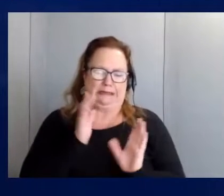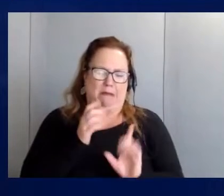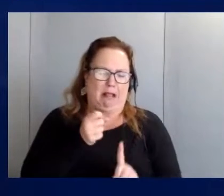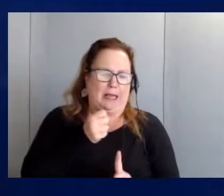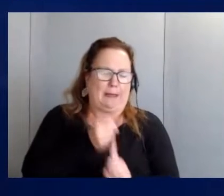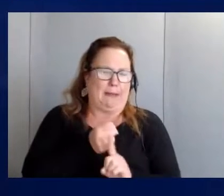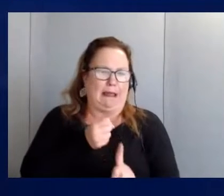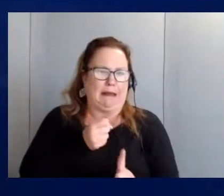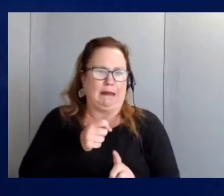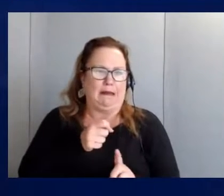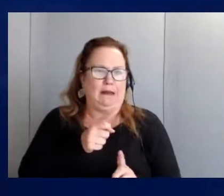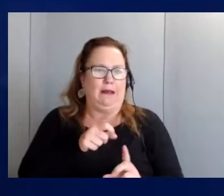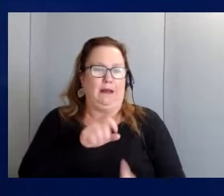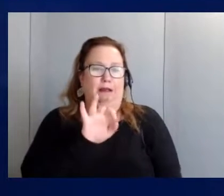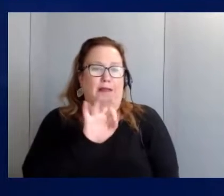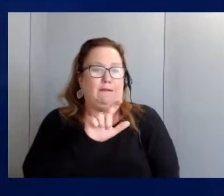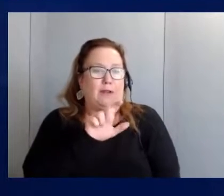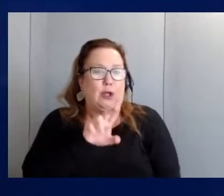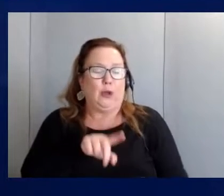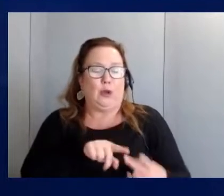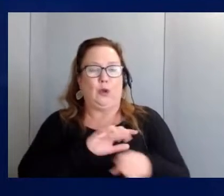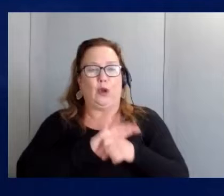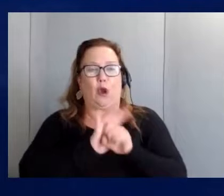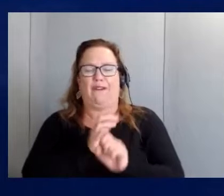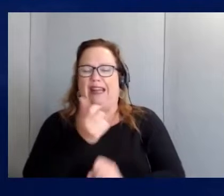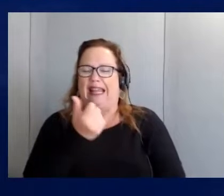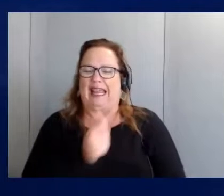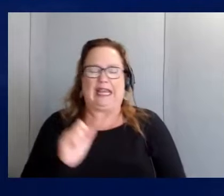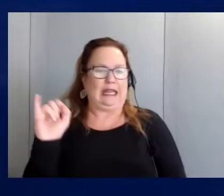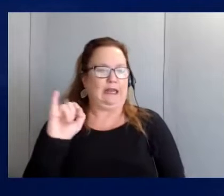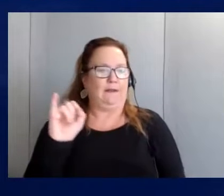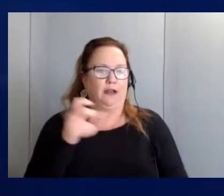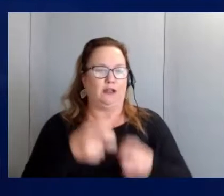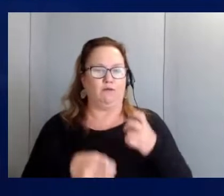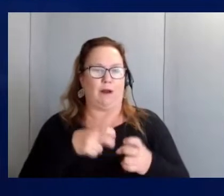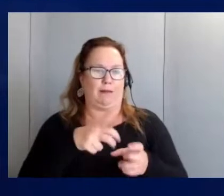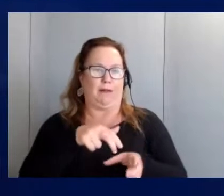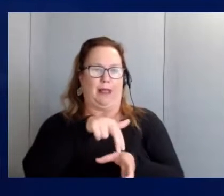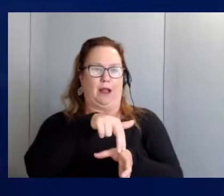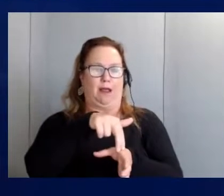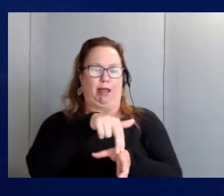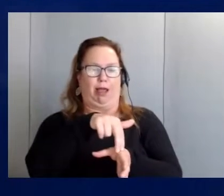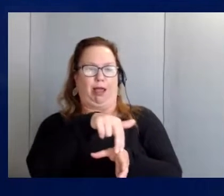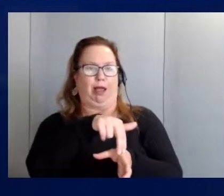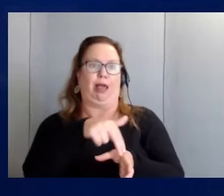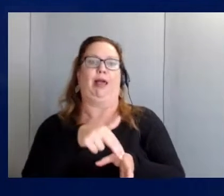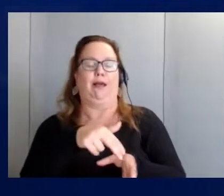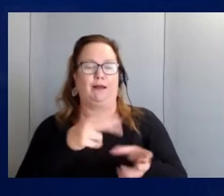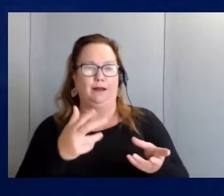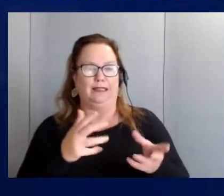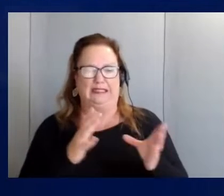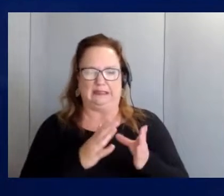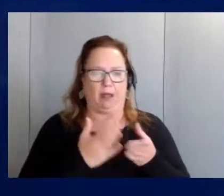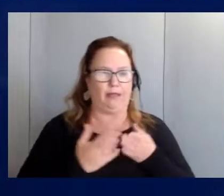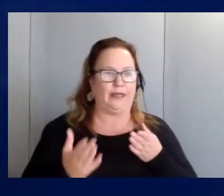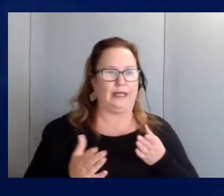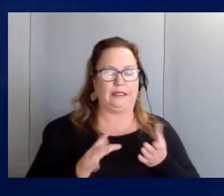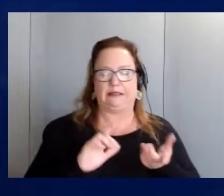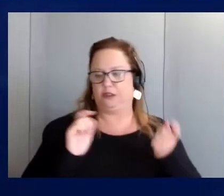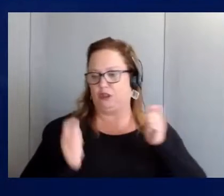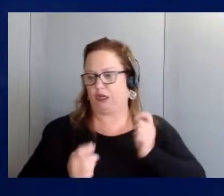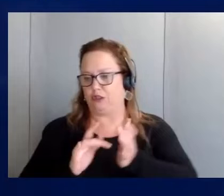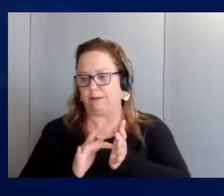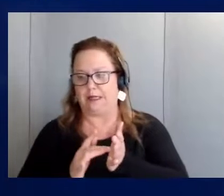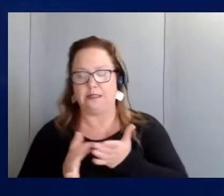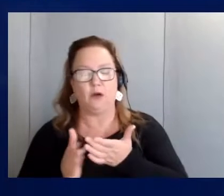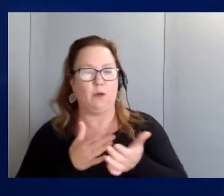flu or COVID or anything, any sort of infectious problem, or even small things like changes in medications or whatever, that